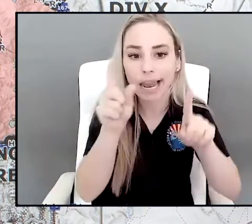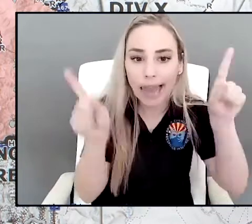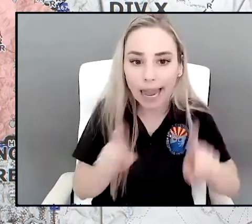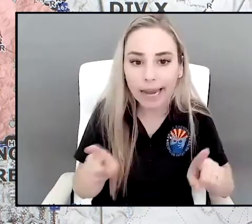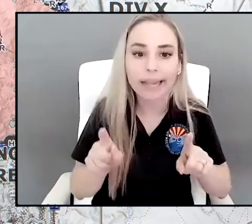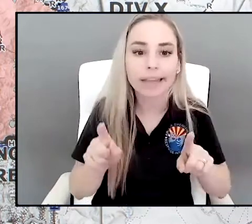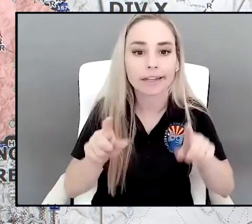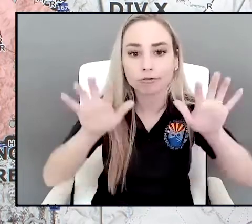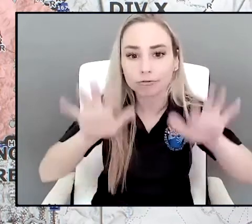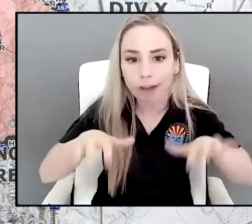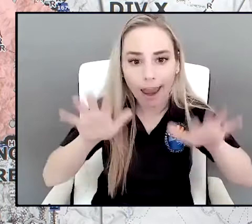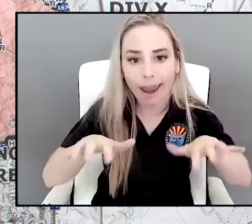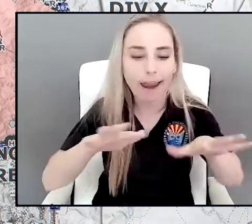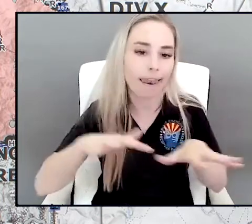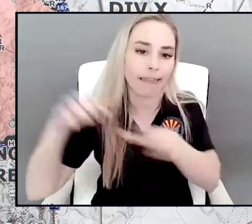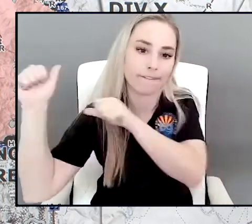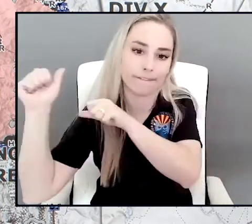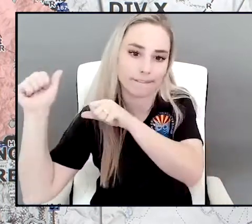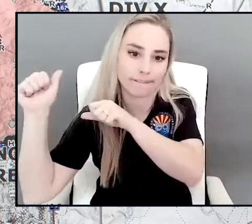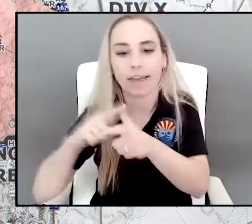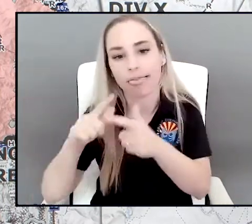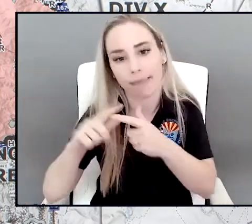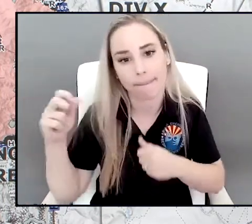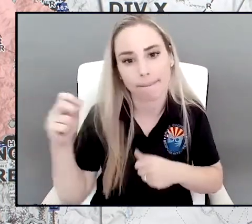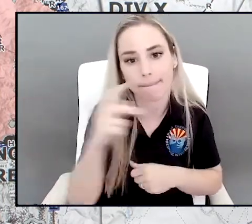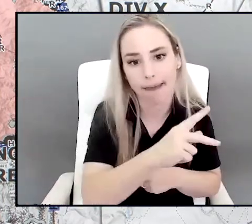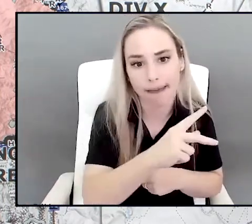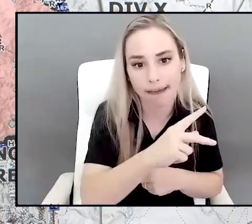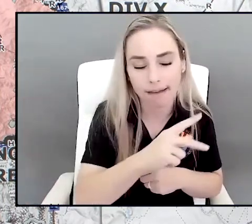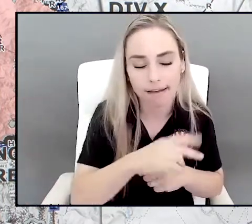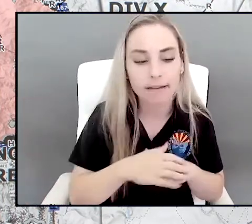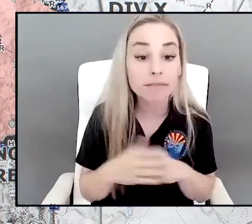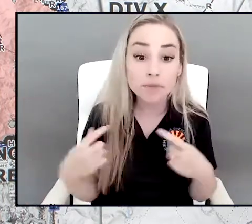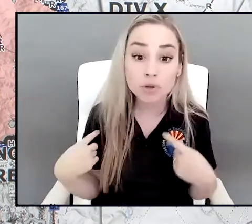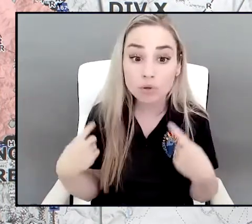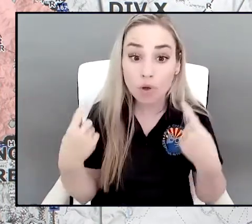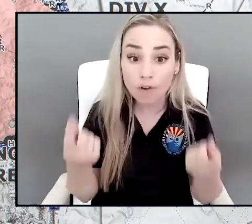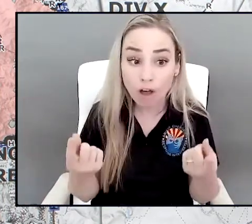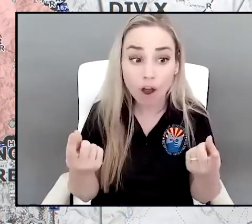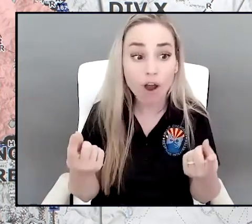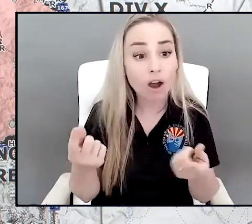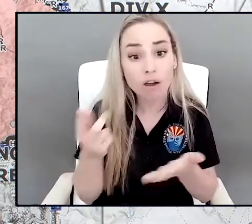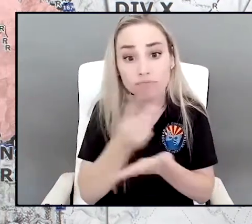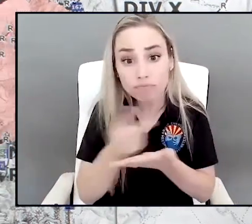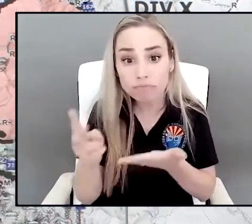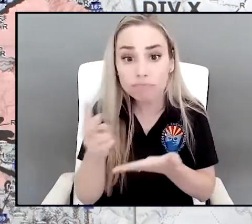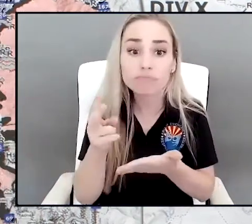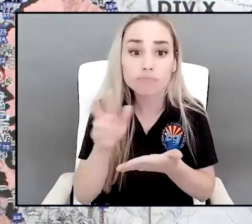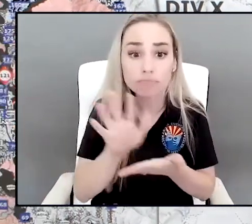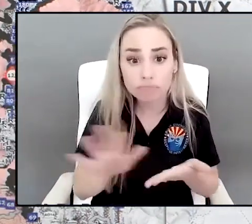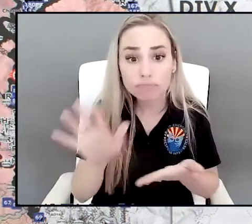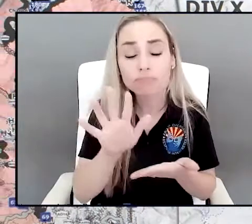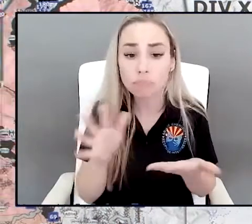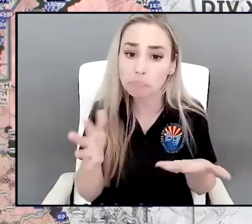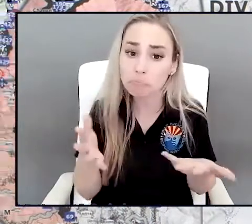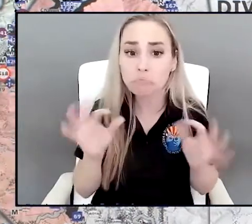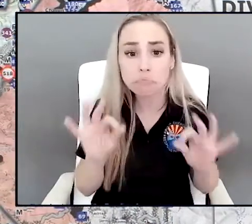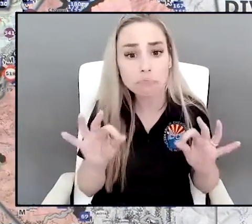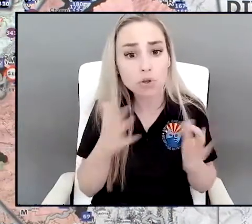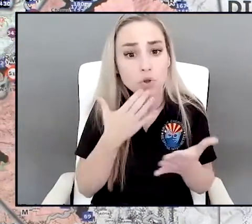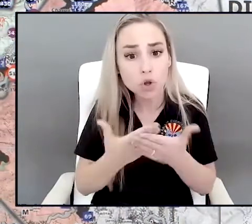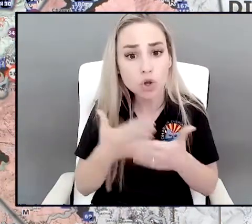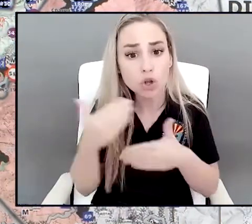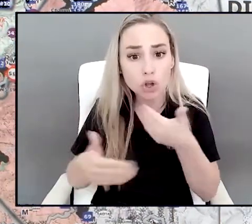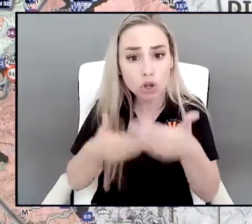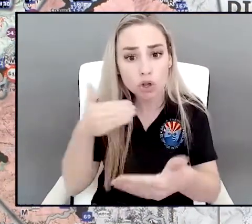for lightning or rain, and then as soon as they can, they'll get back in there. And so far for the last couple of weeks, we've been able to do